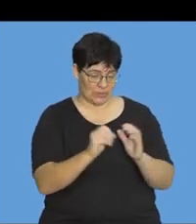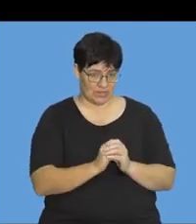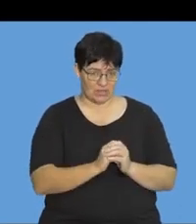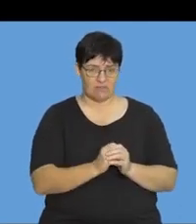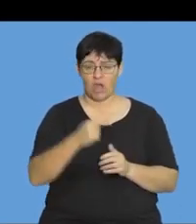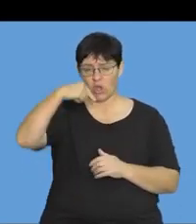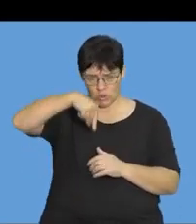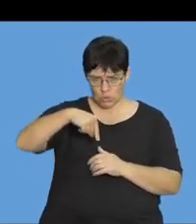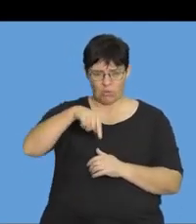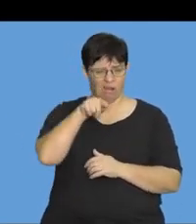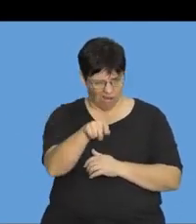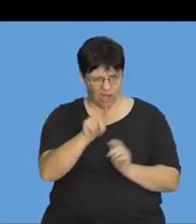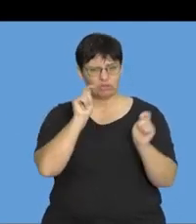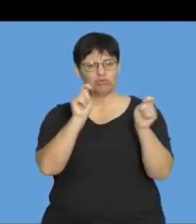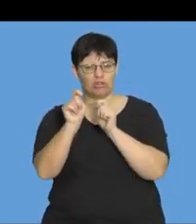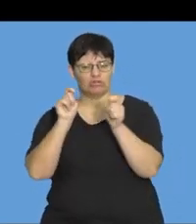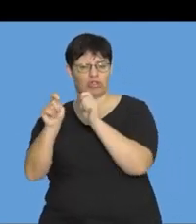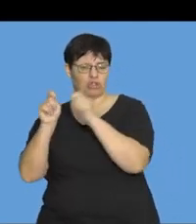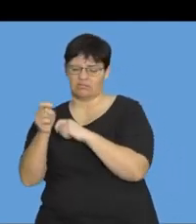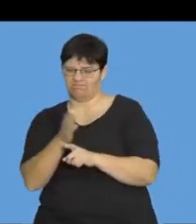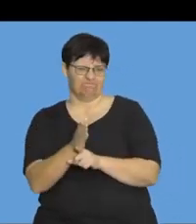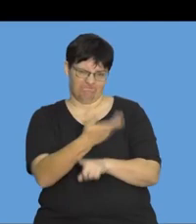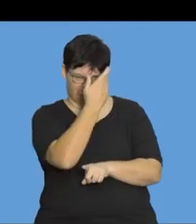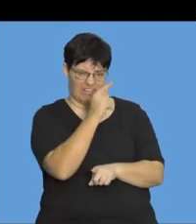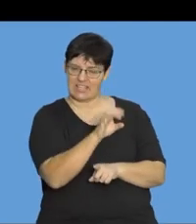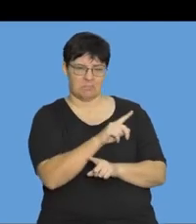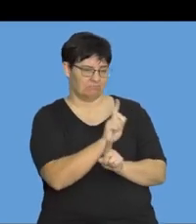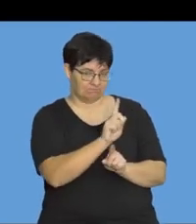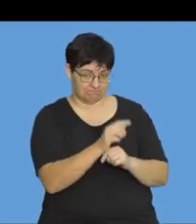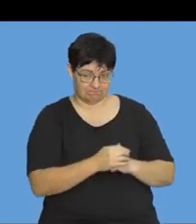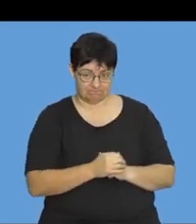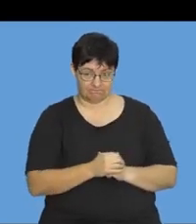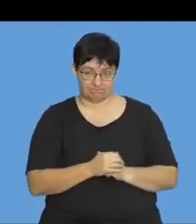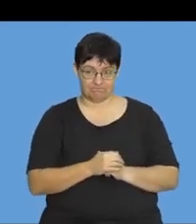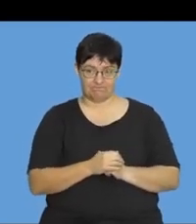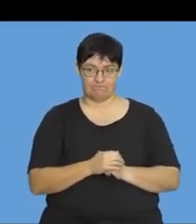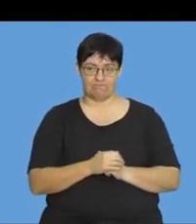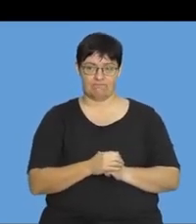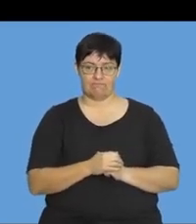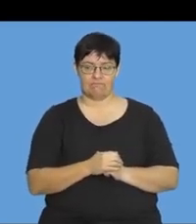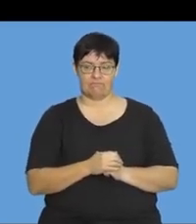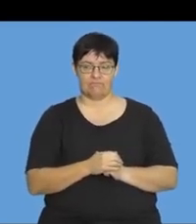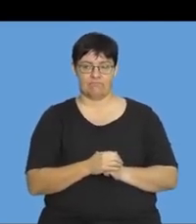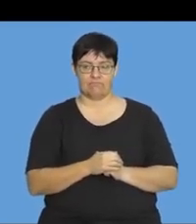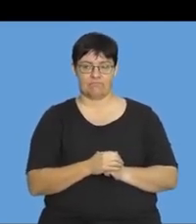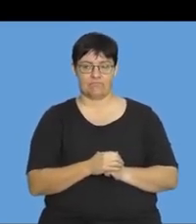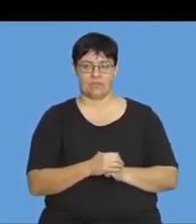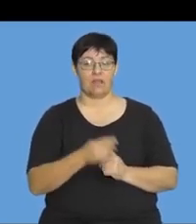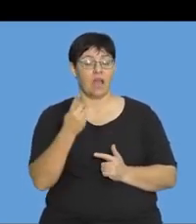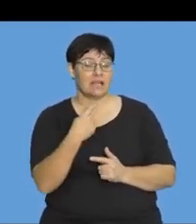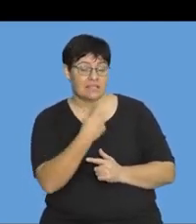it changes shape. So, no, it's not going to be A. Number B says it's